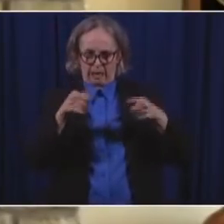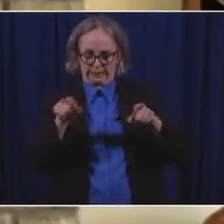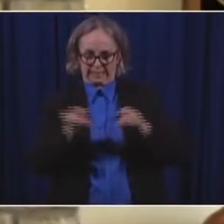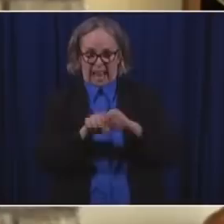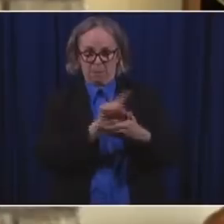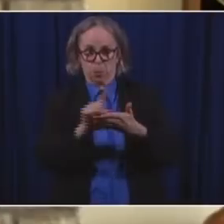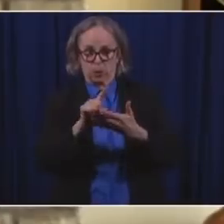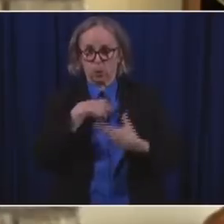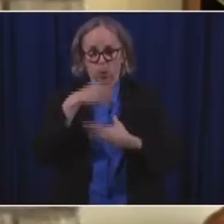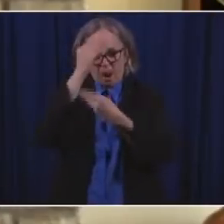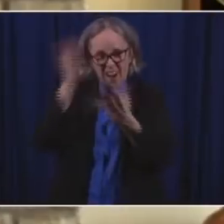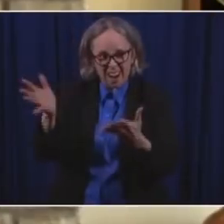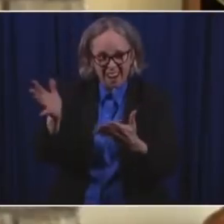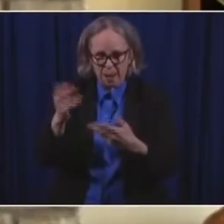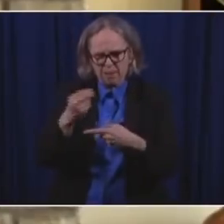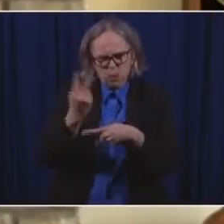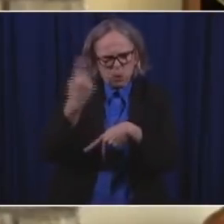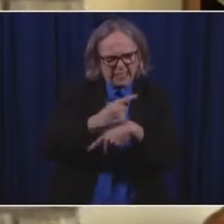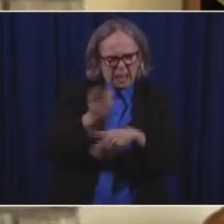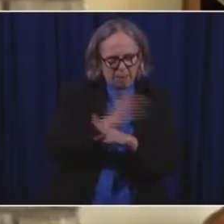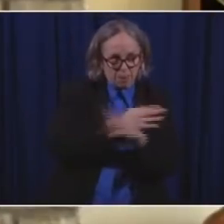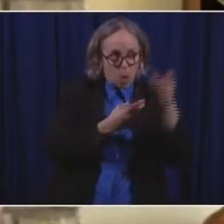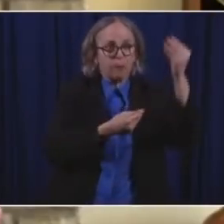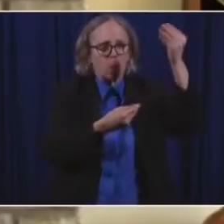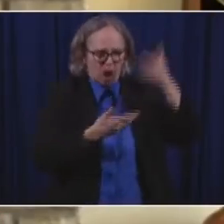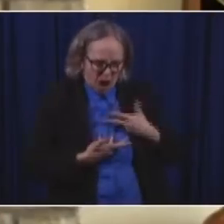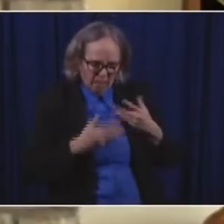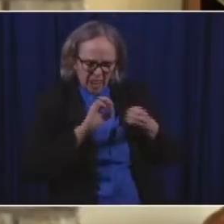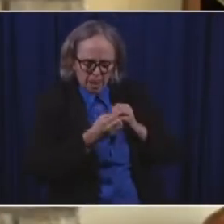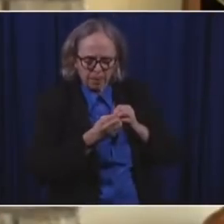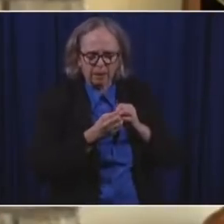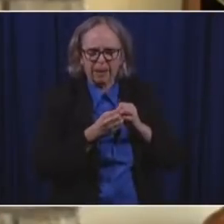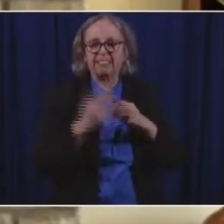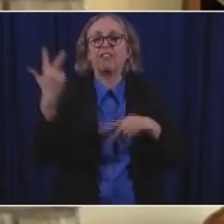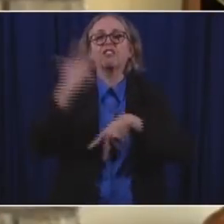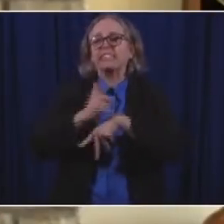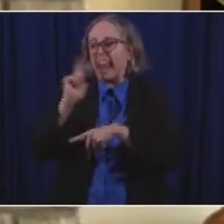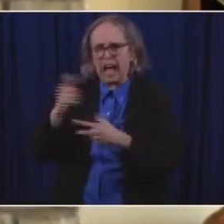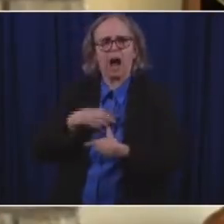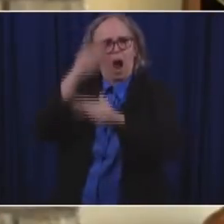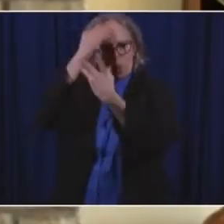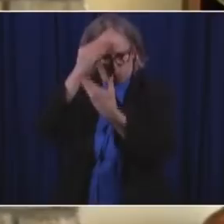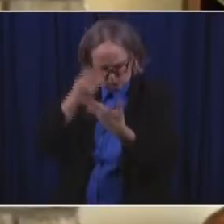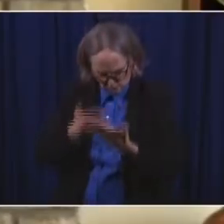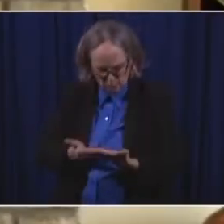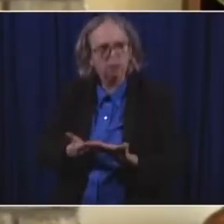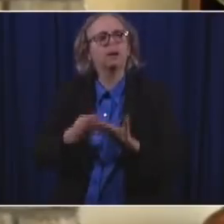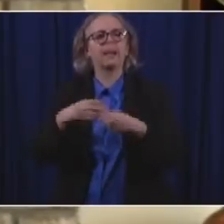will get a number. And we will know that those are in fact coming.